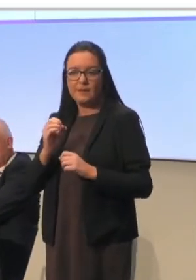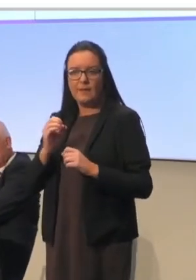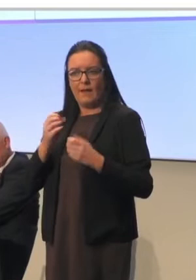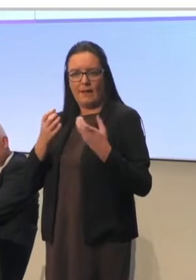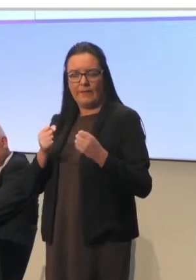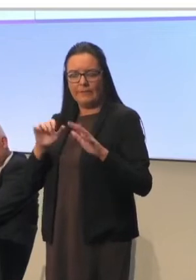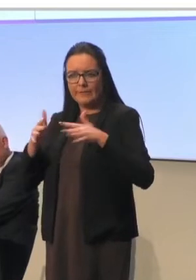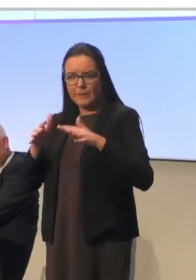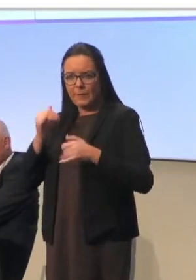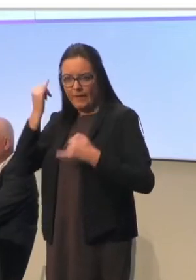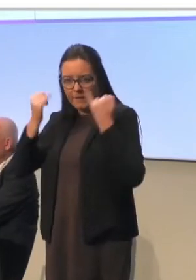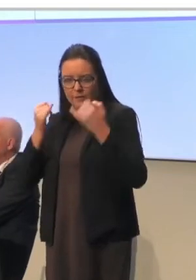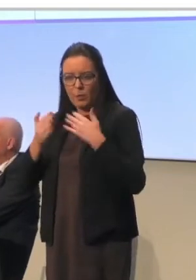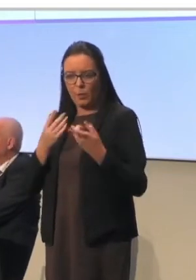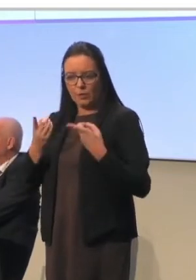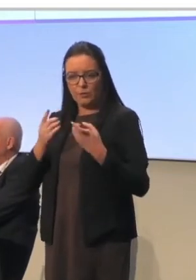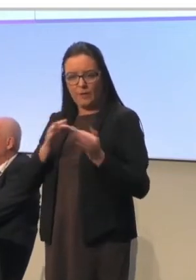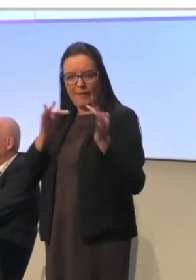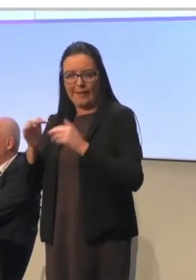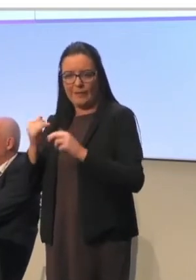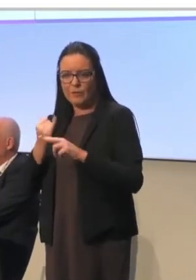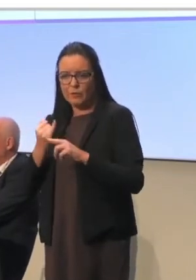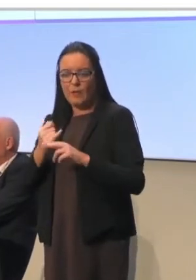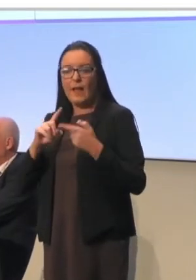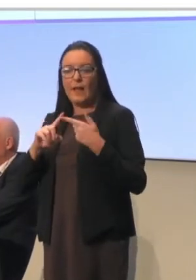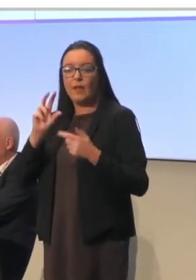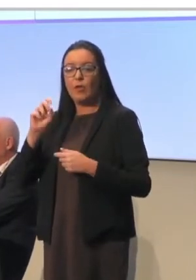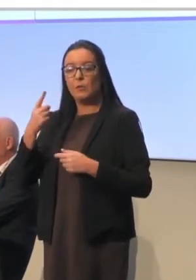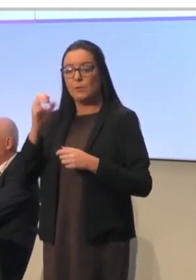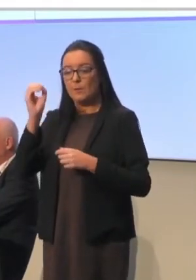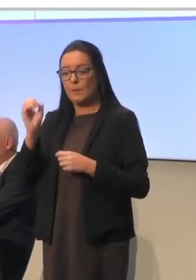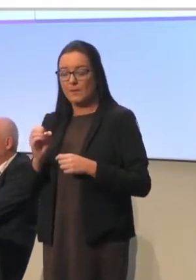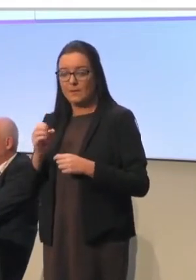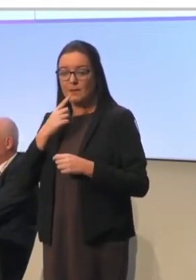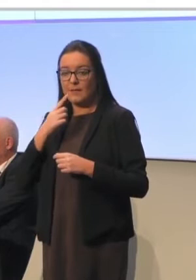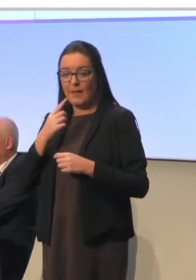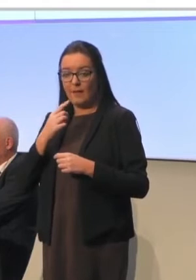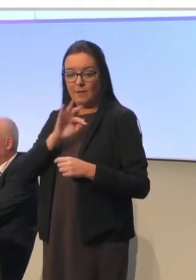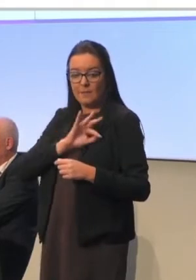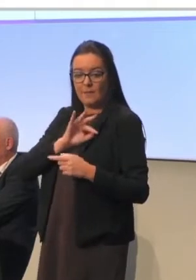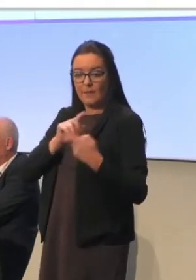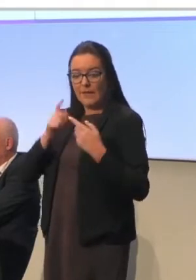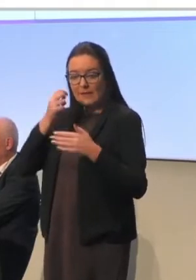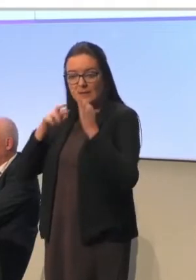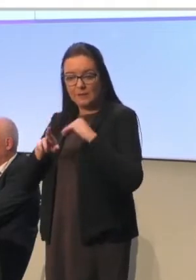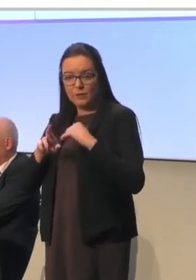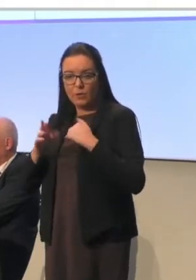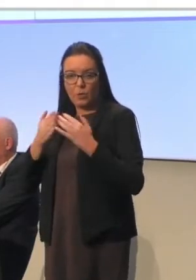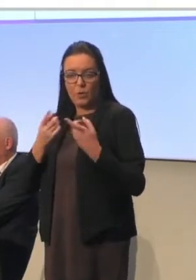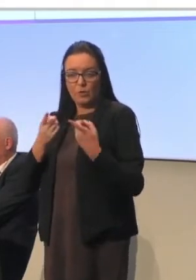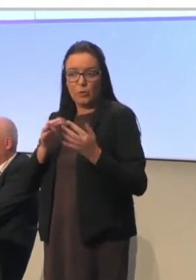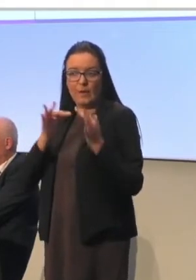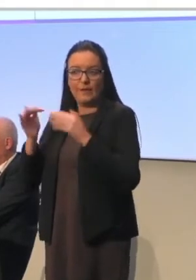ideas about what they would do after school, and only 31% felt that they themselves and their teachers had similar ideas about what they'd do after